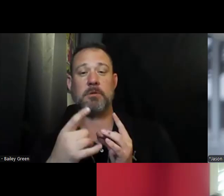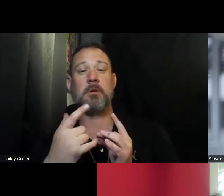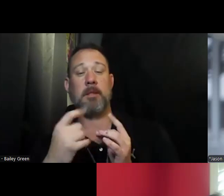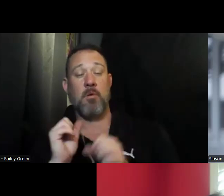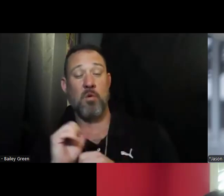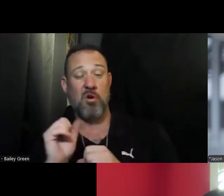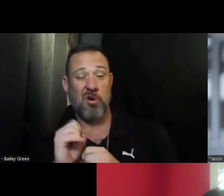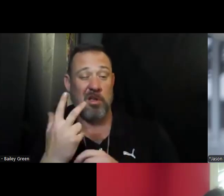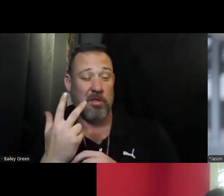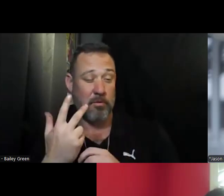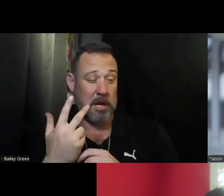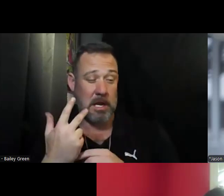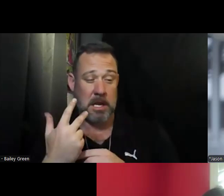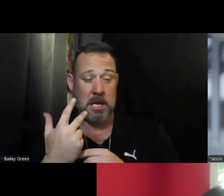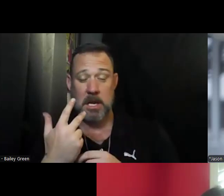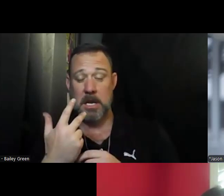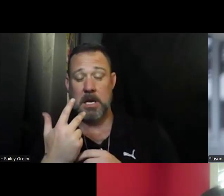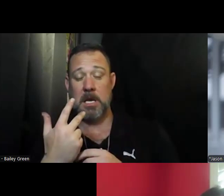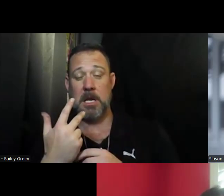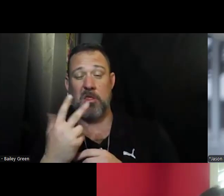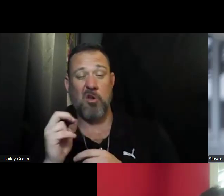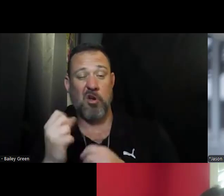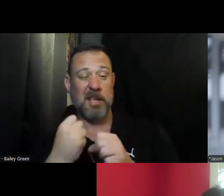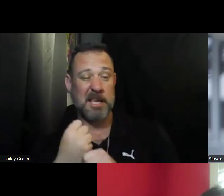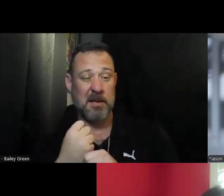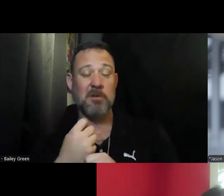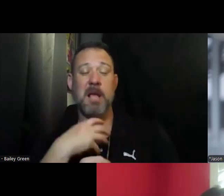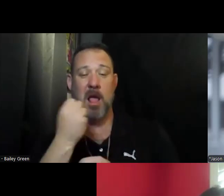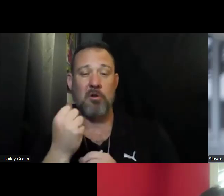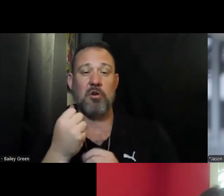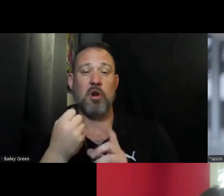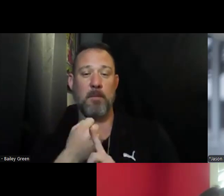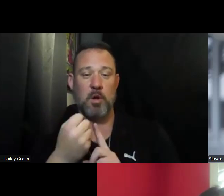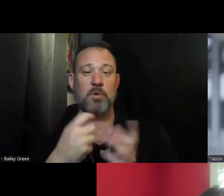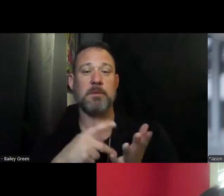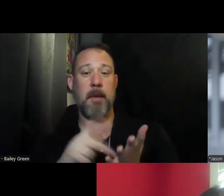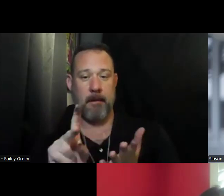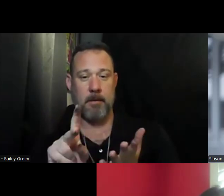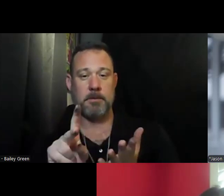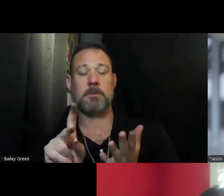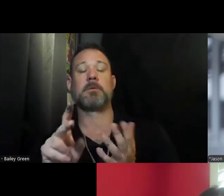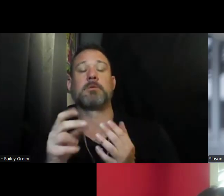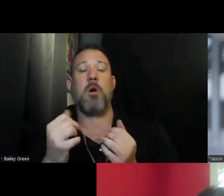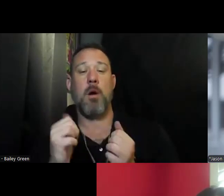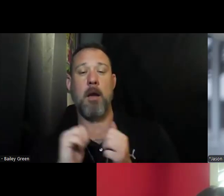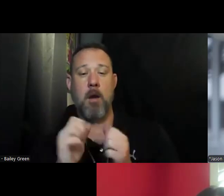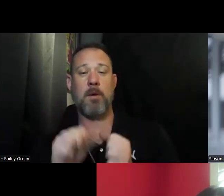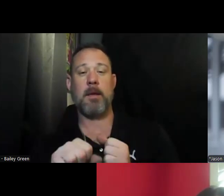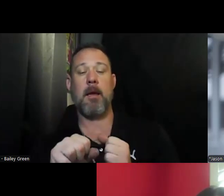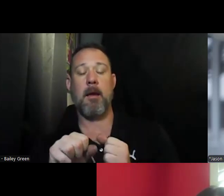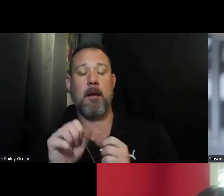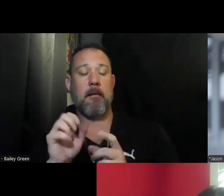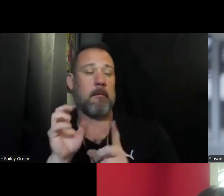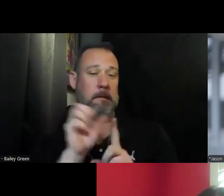for now 3 decades is that elder abuse pays. So however we can attack it, whether